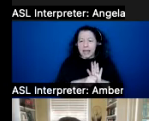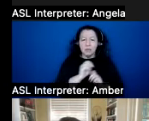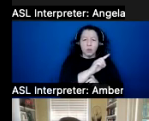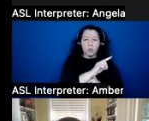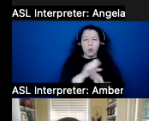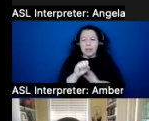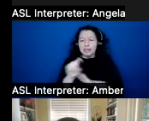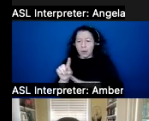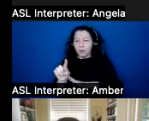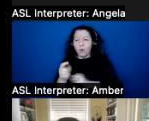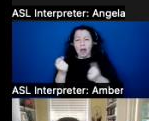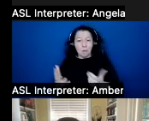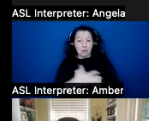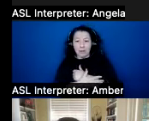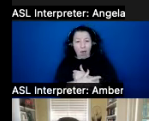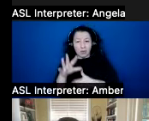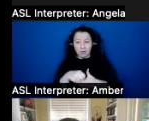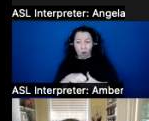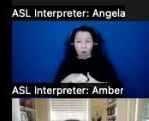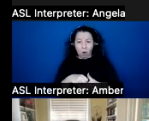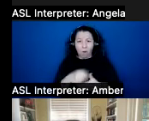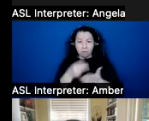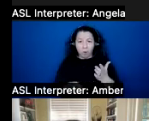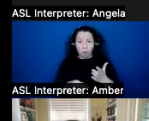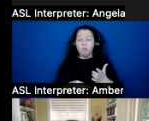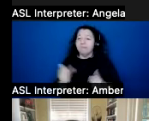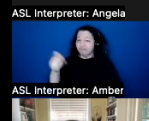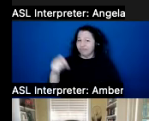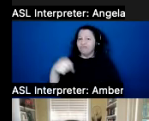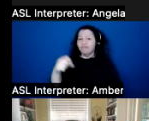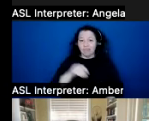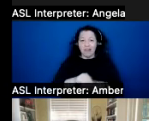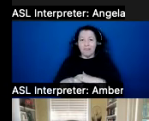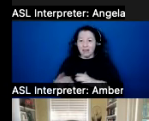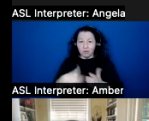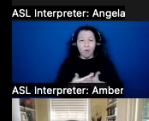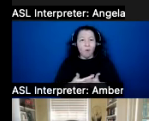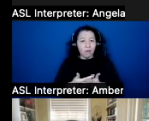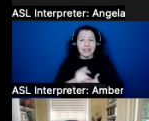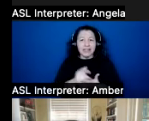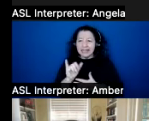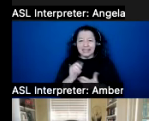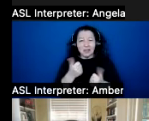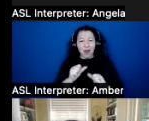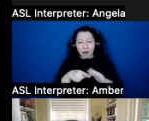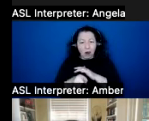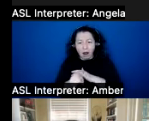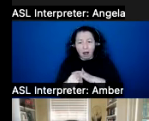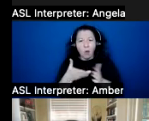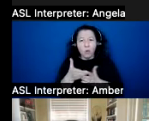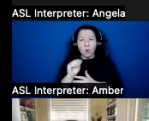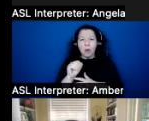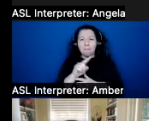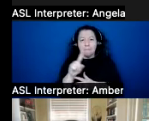counties. Yeah. That affects it all. It's just it's like a maze and I think in order to prepare